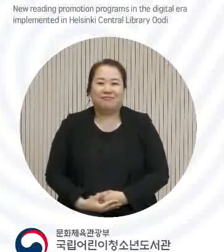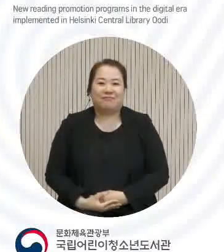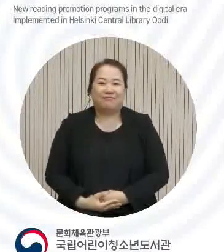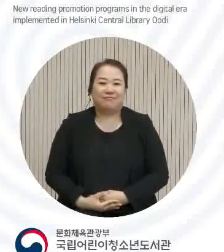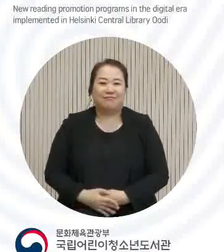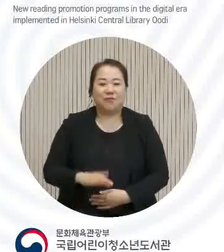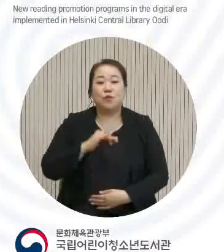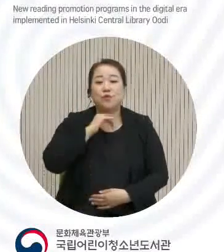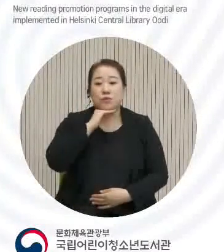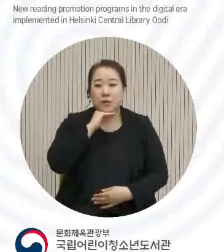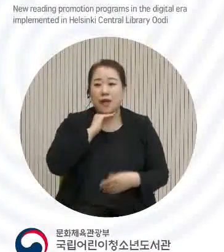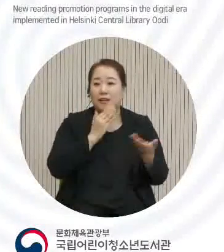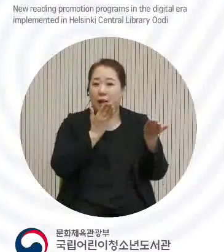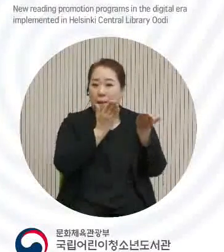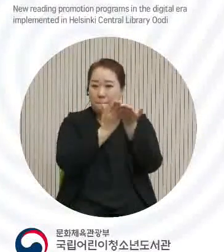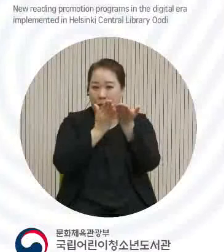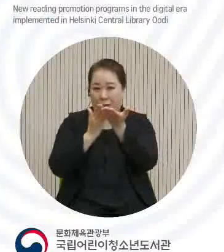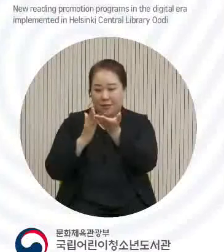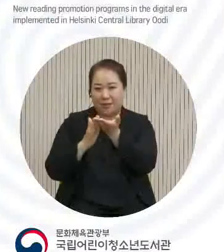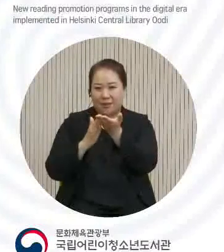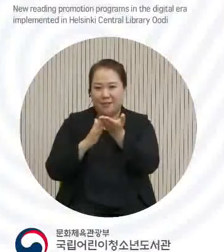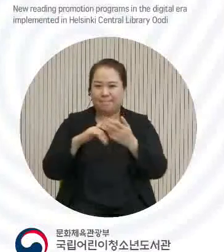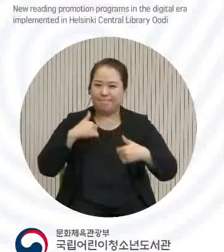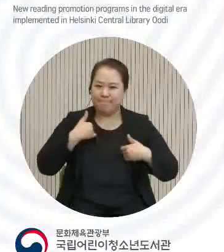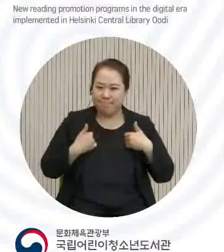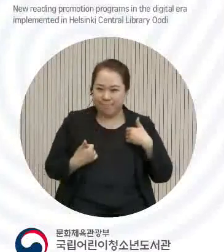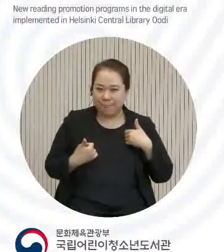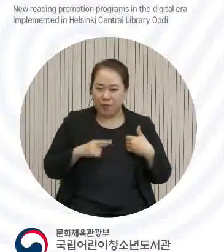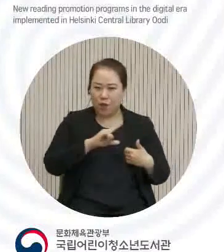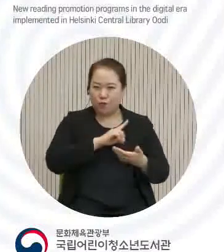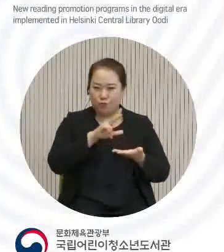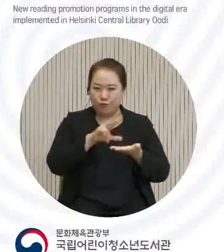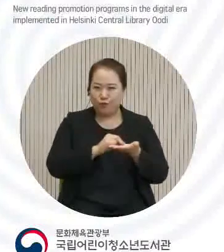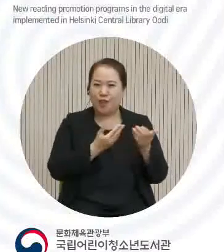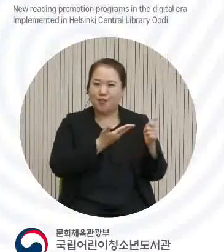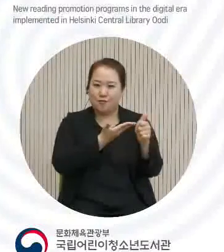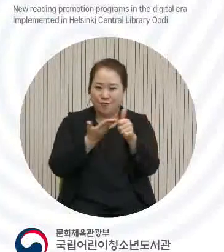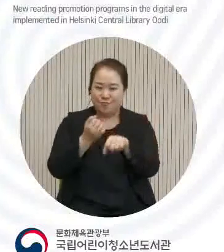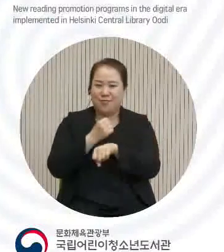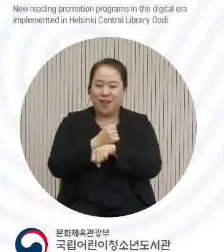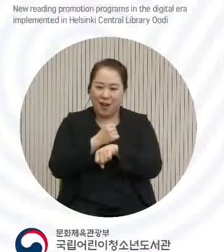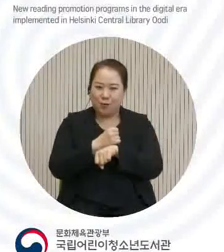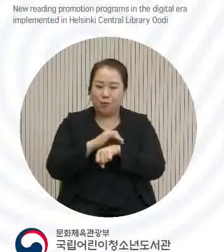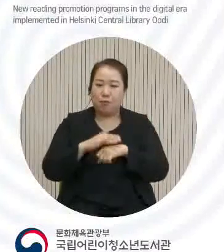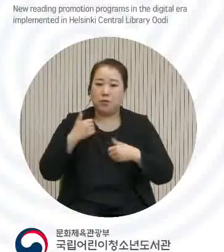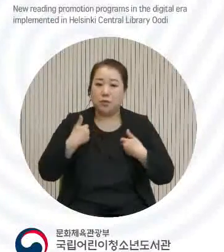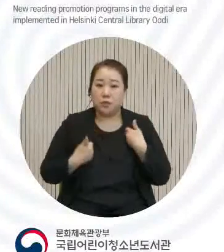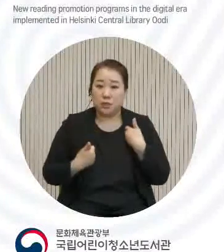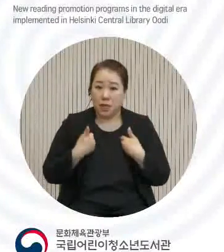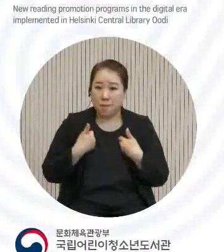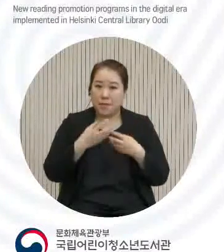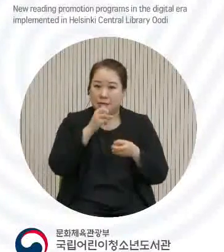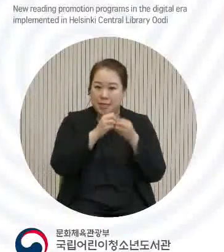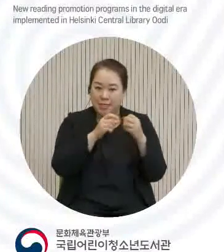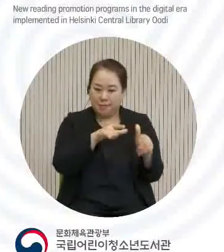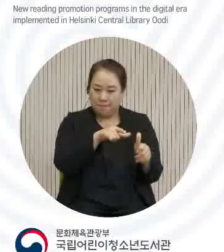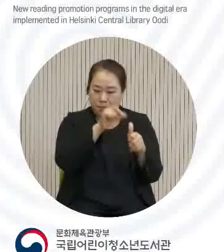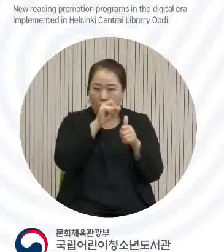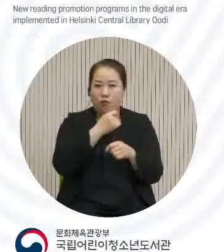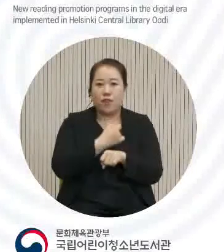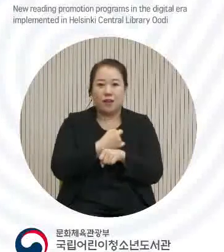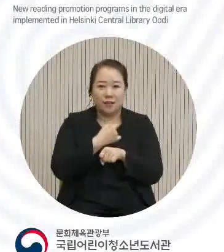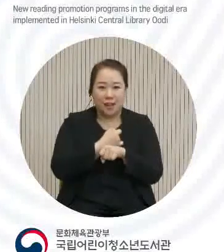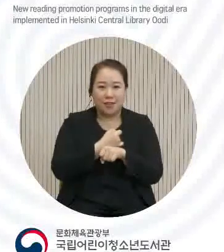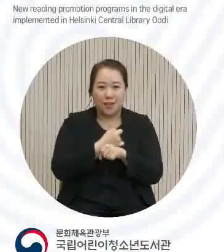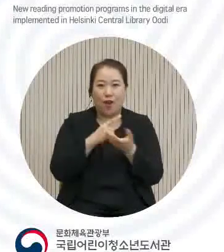poems, themes chosen according to the age of the children, and present them in the classroom. It would be a good idea